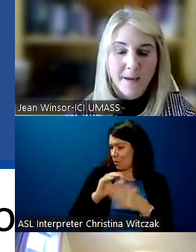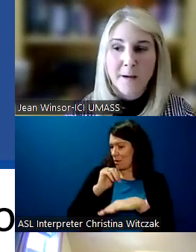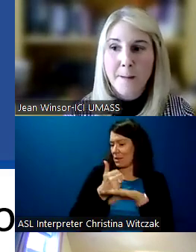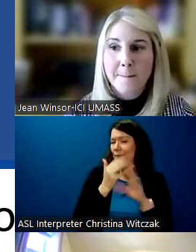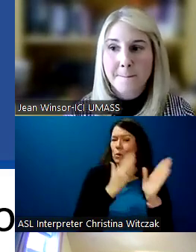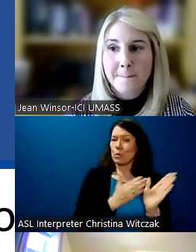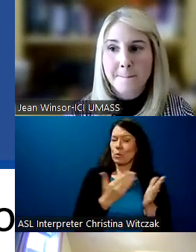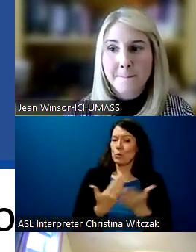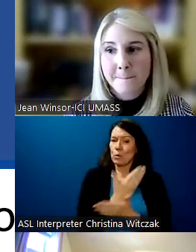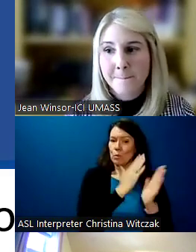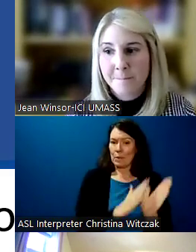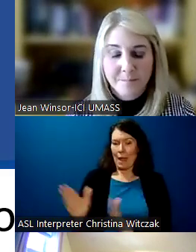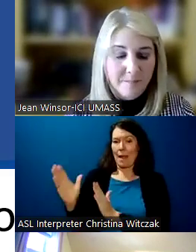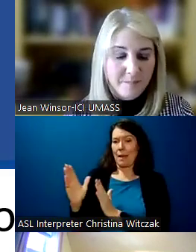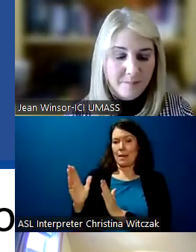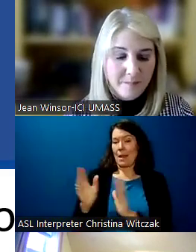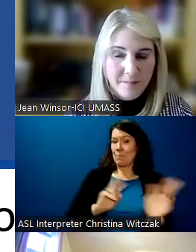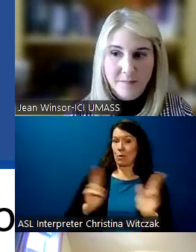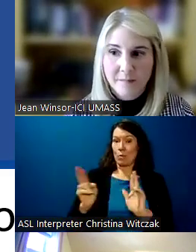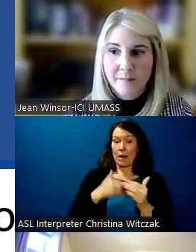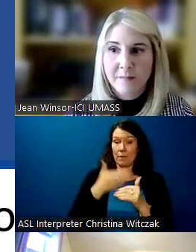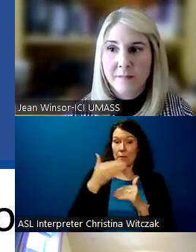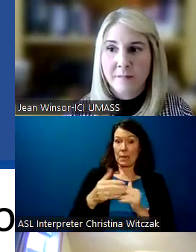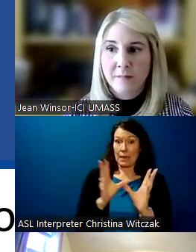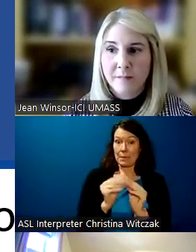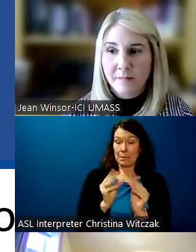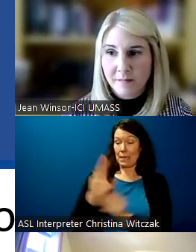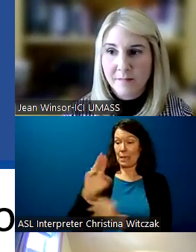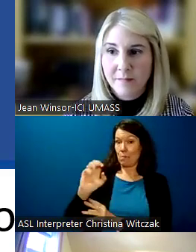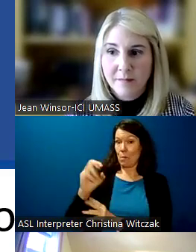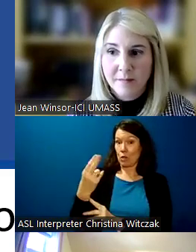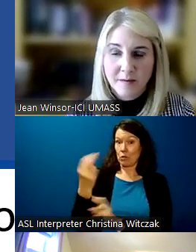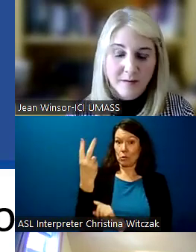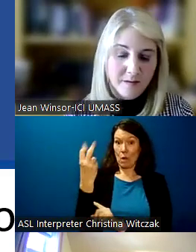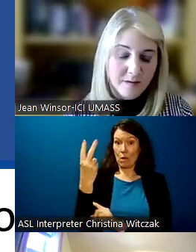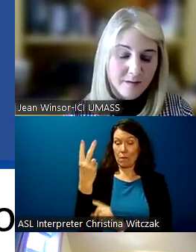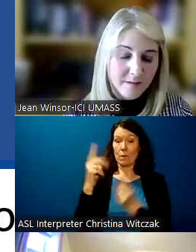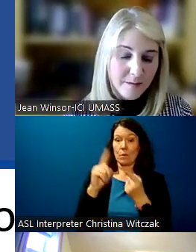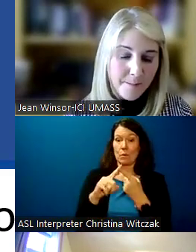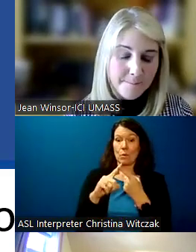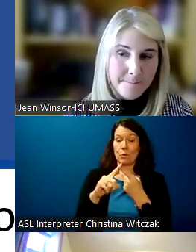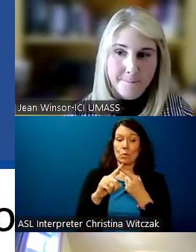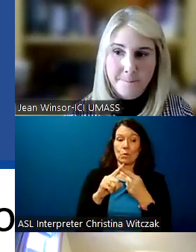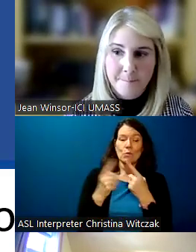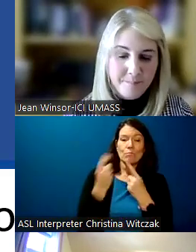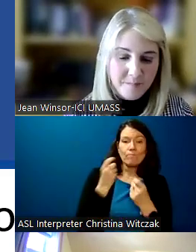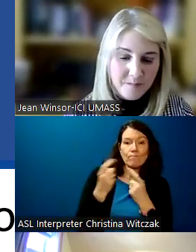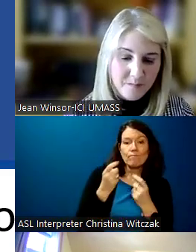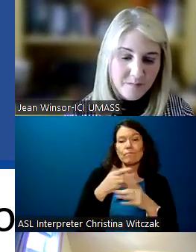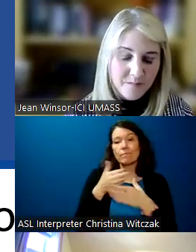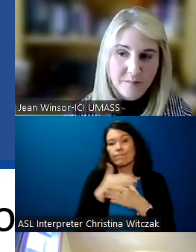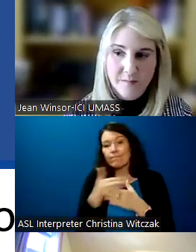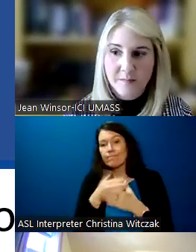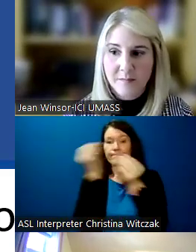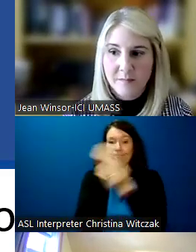and just come ready on the next session, which is March 12th, to share, to ask questions, and